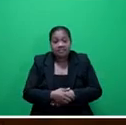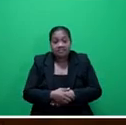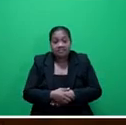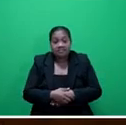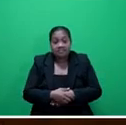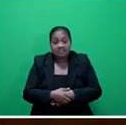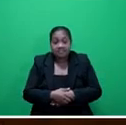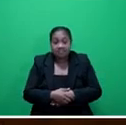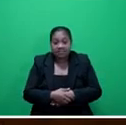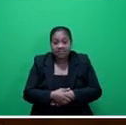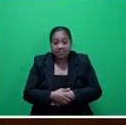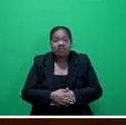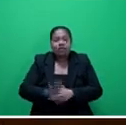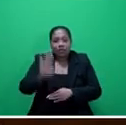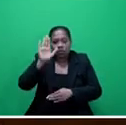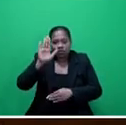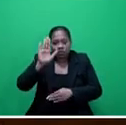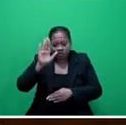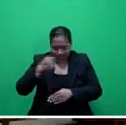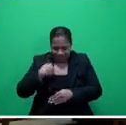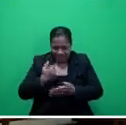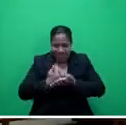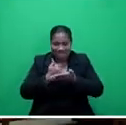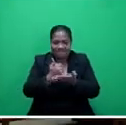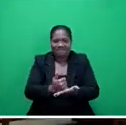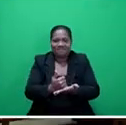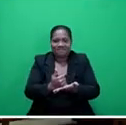Honourable Speaker, sir, I second the motion.